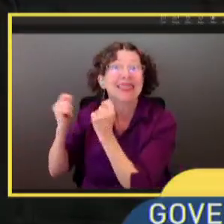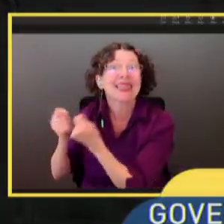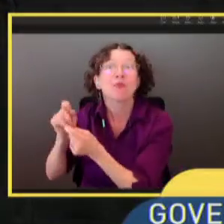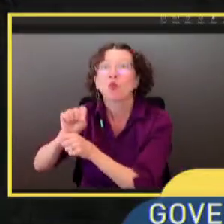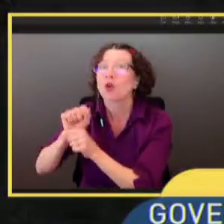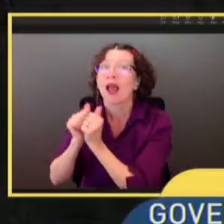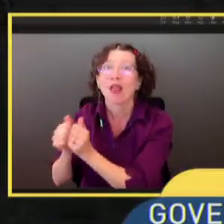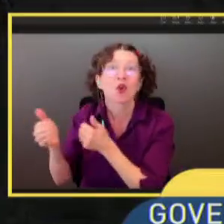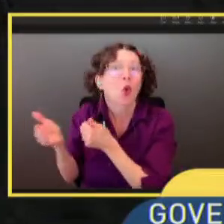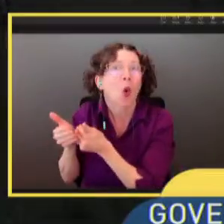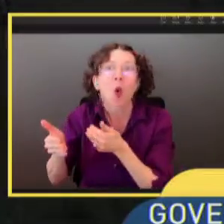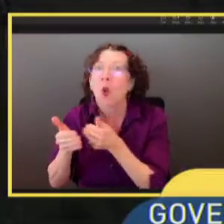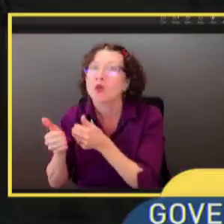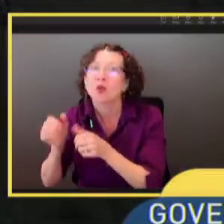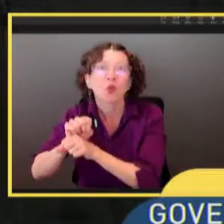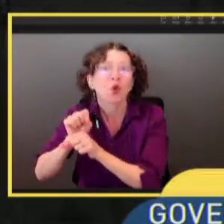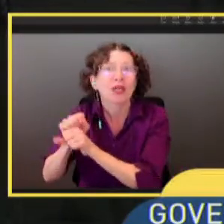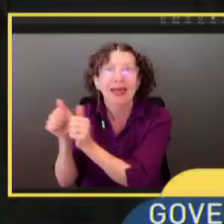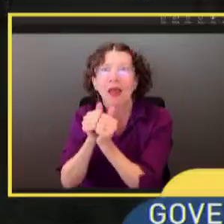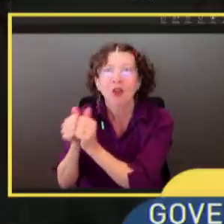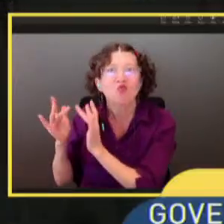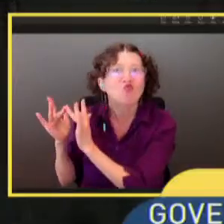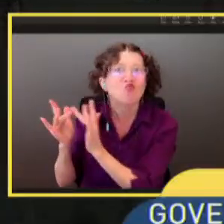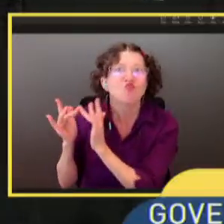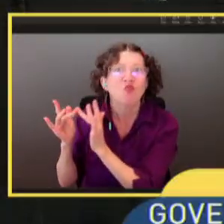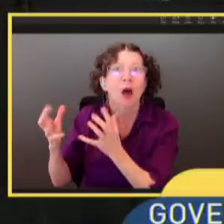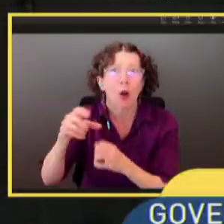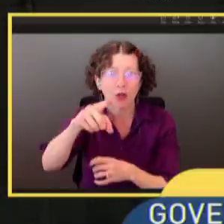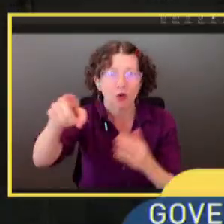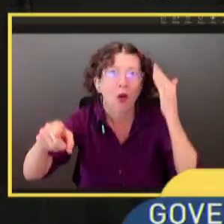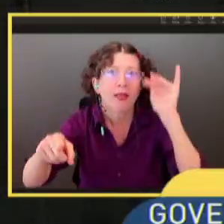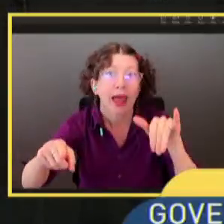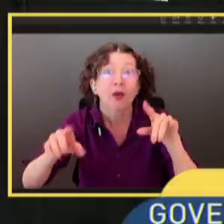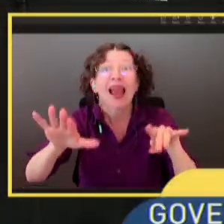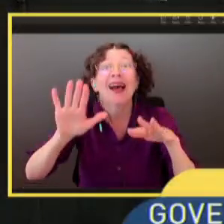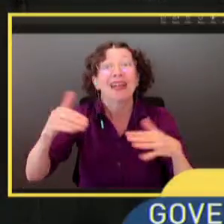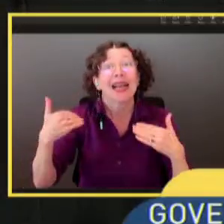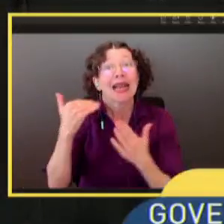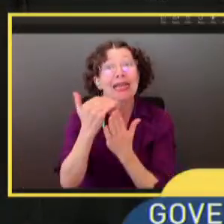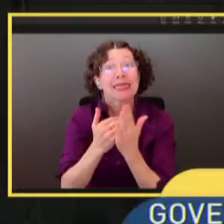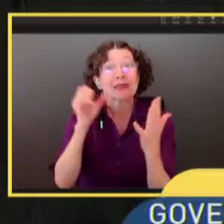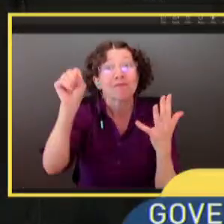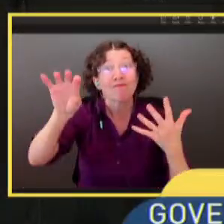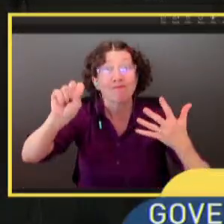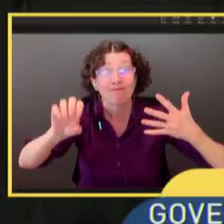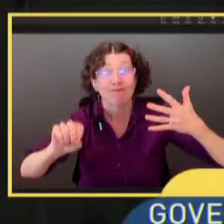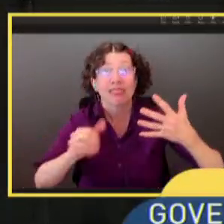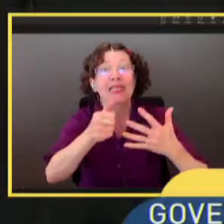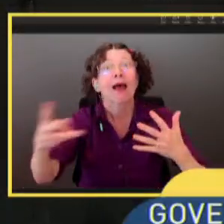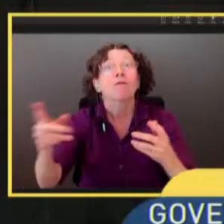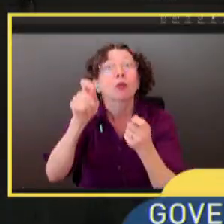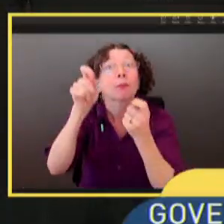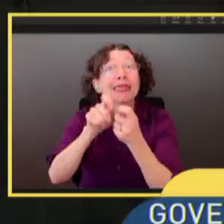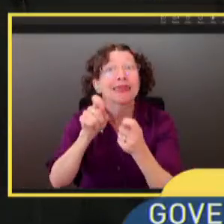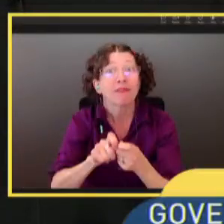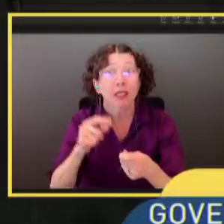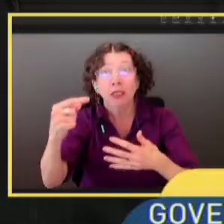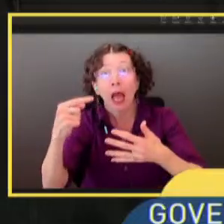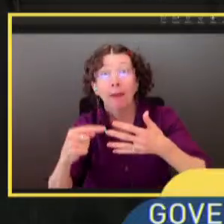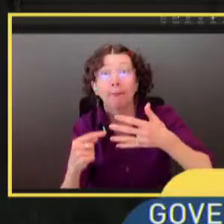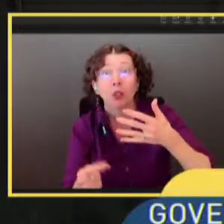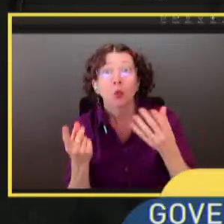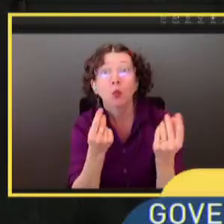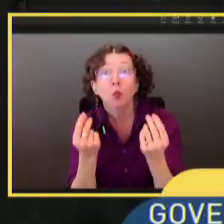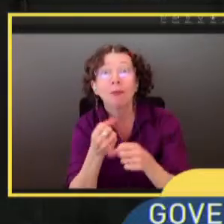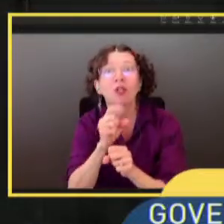know that. Girmay and I are relatively new in our jobs. He's newer than I am, but we go back a long ways. We know each other well. Our teams work together very well and very